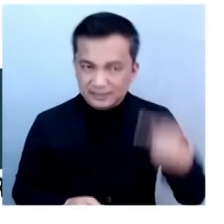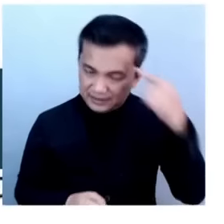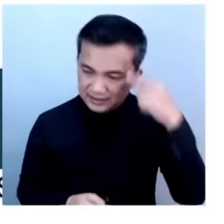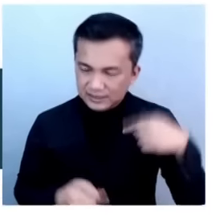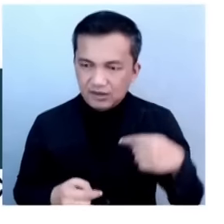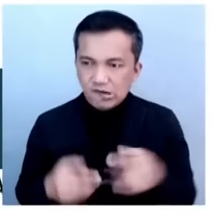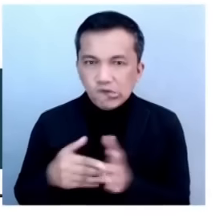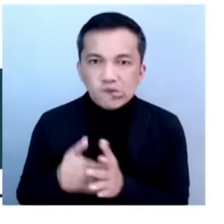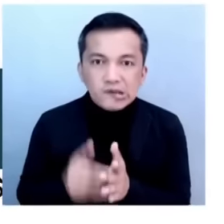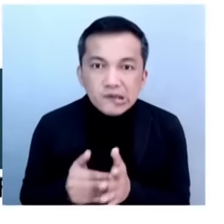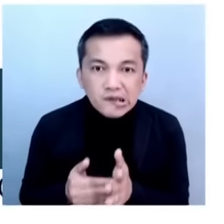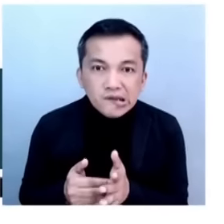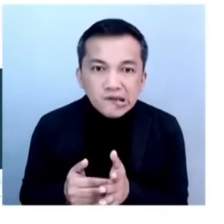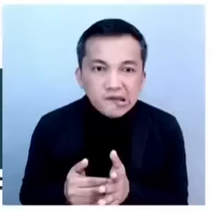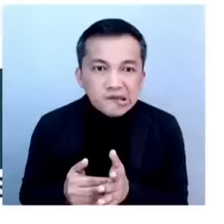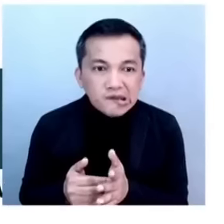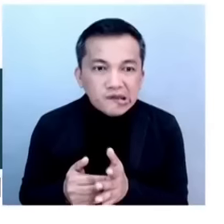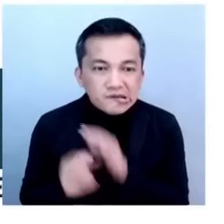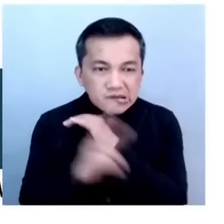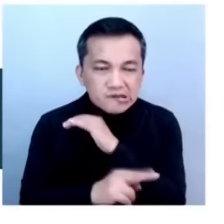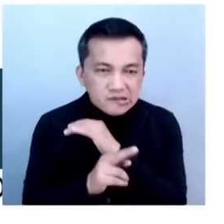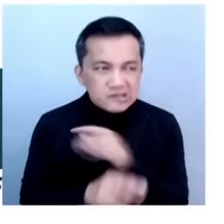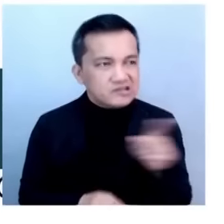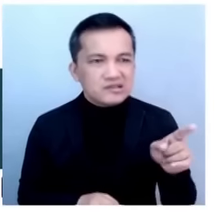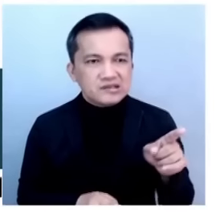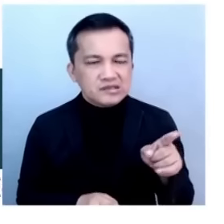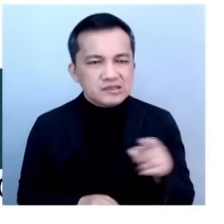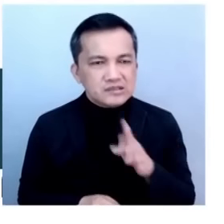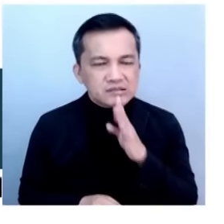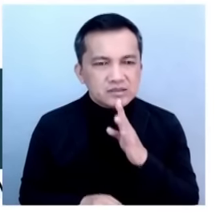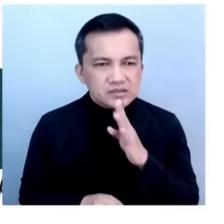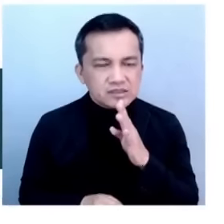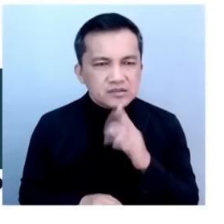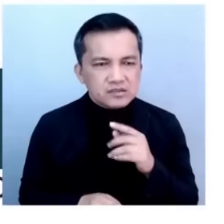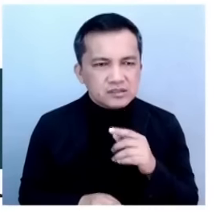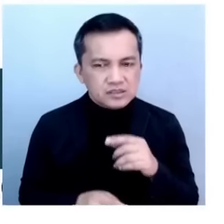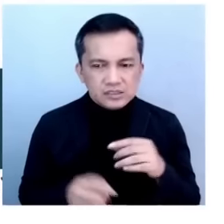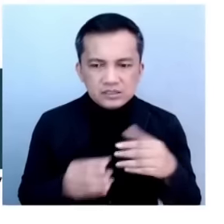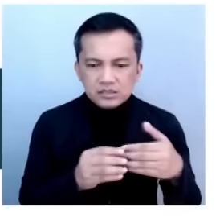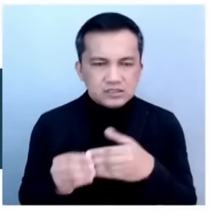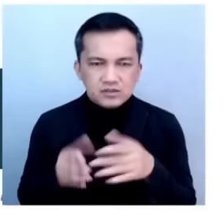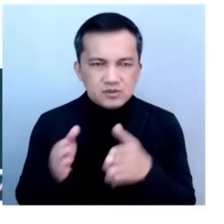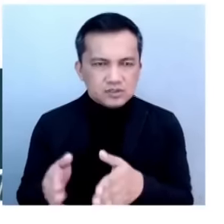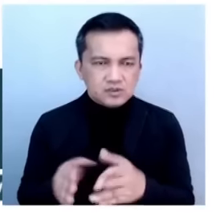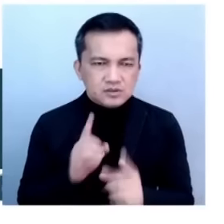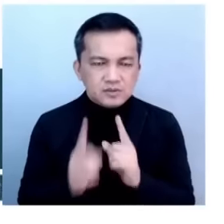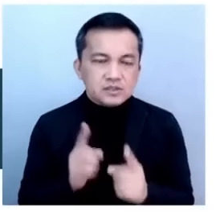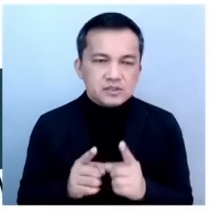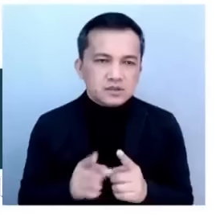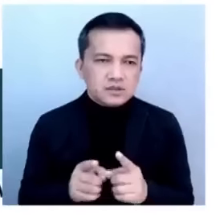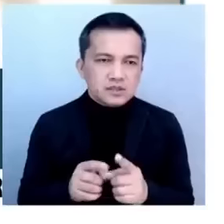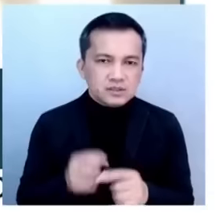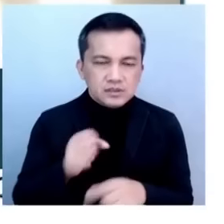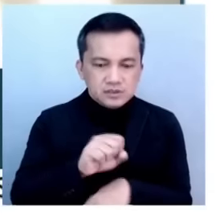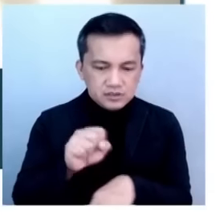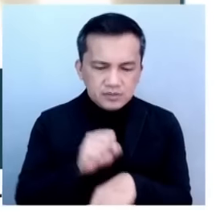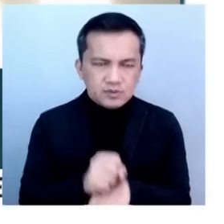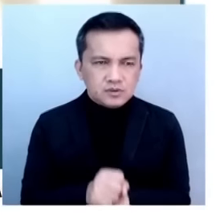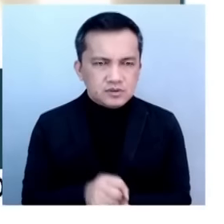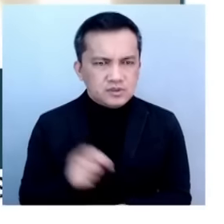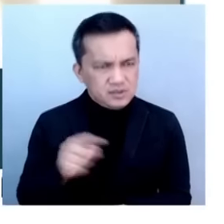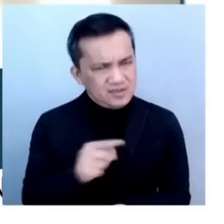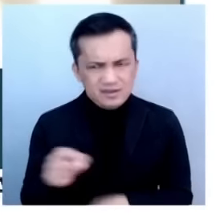link in the region. Kaya she doesn't speak to us or to our leaders the same way she would speak, say, to the Singaporean. I-review na rin kaya